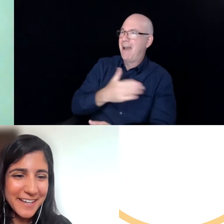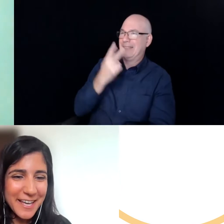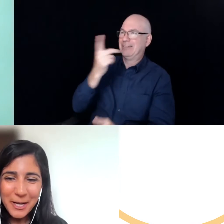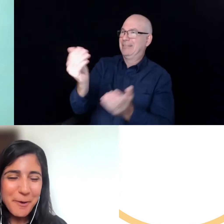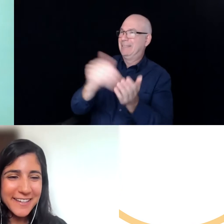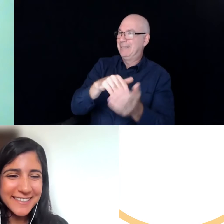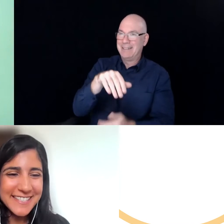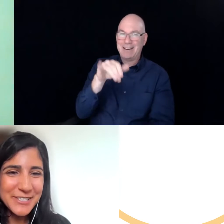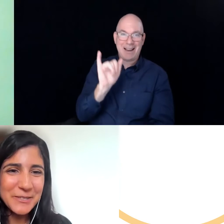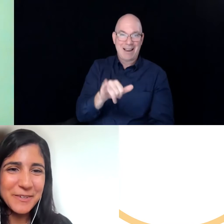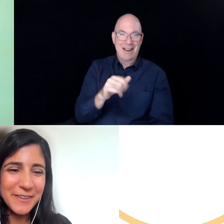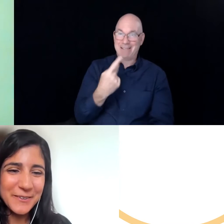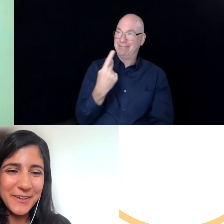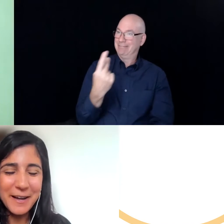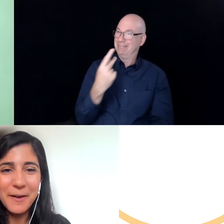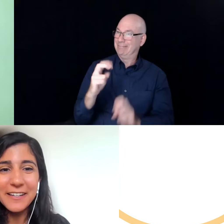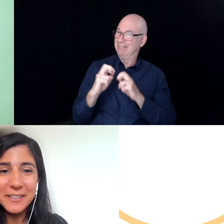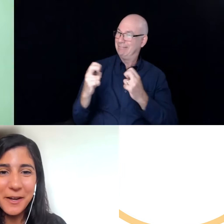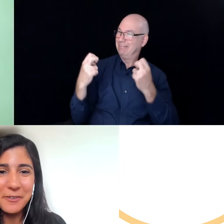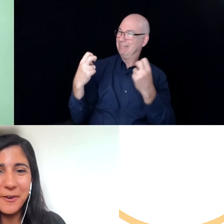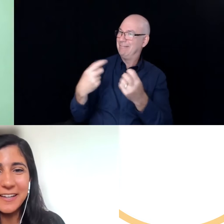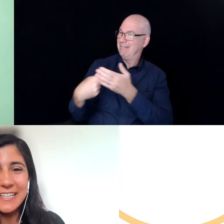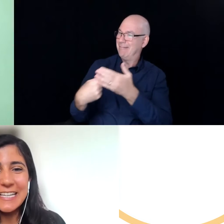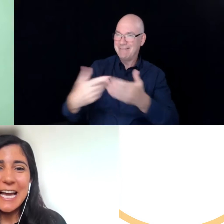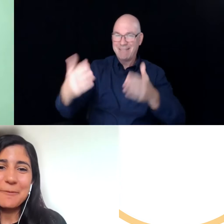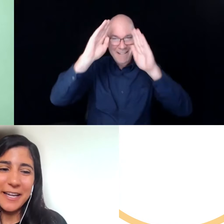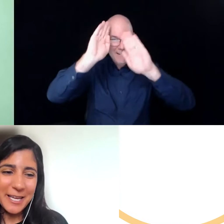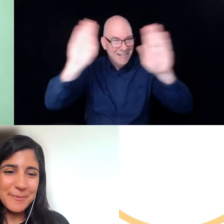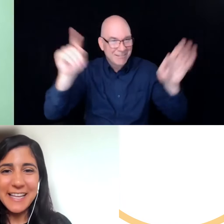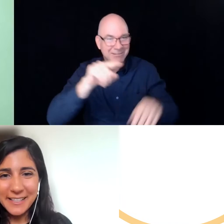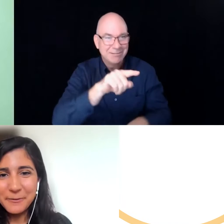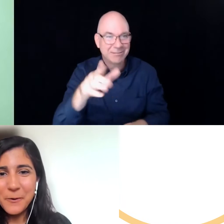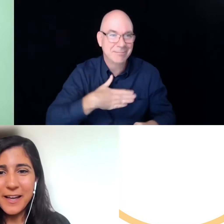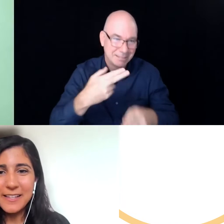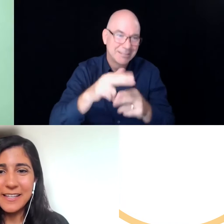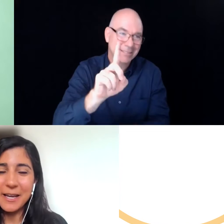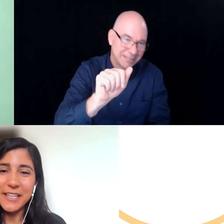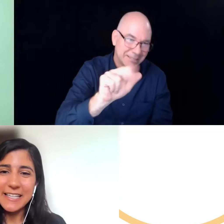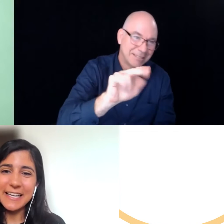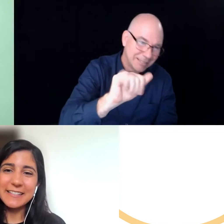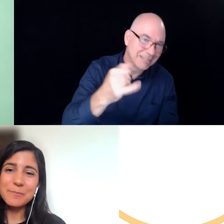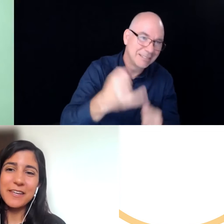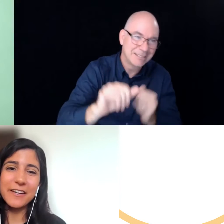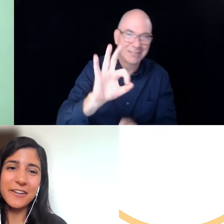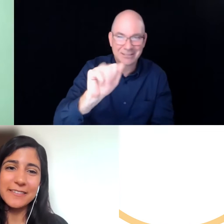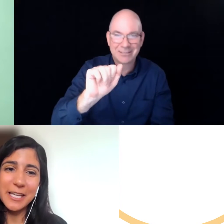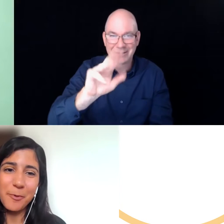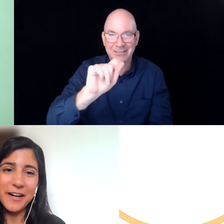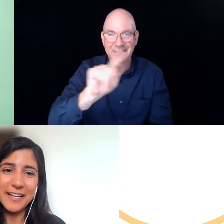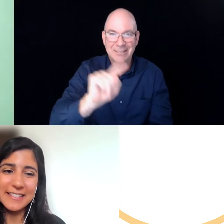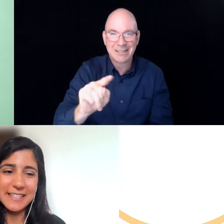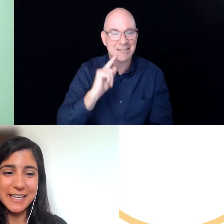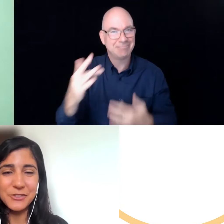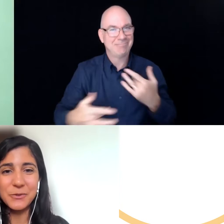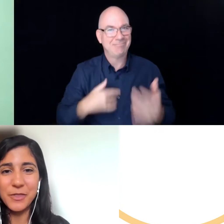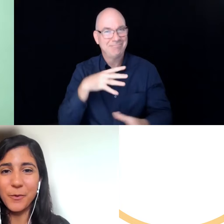on a panel discussion with you. And hello, everyone. My name is Dhania Favaz, and I'm really excited to be here and take part